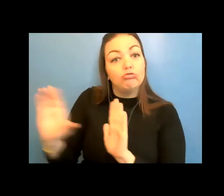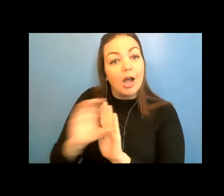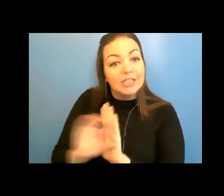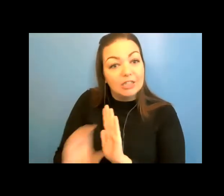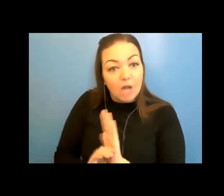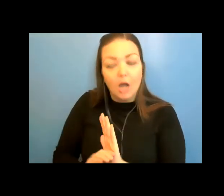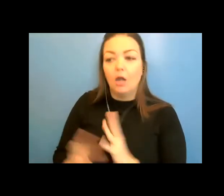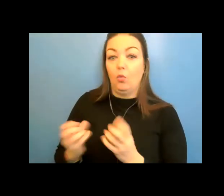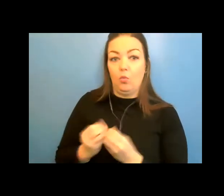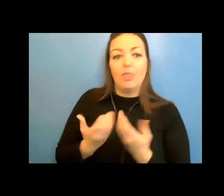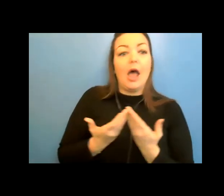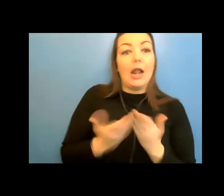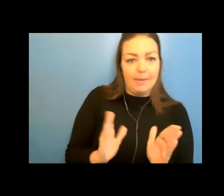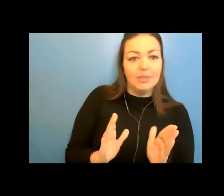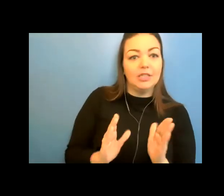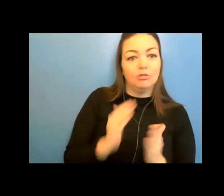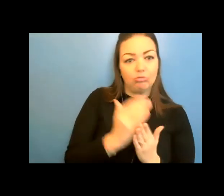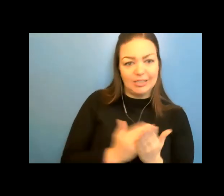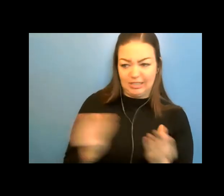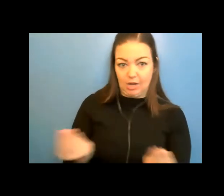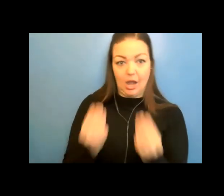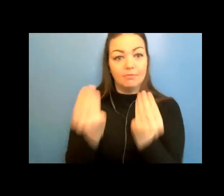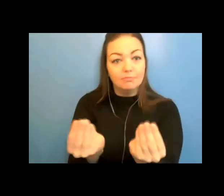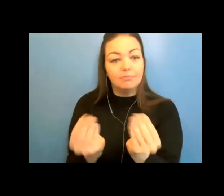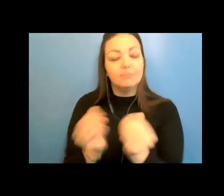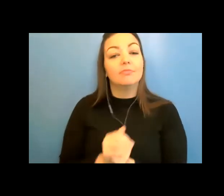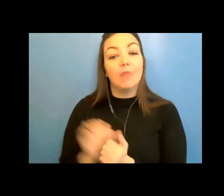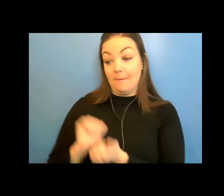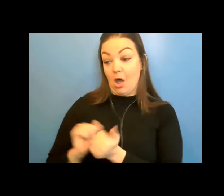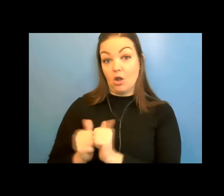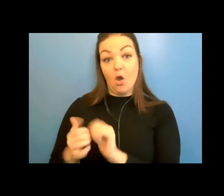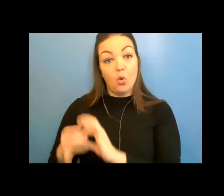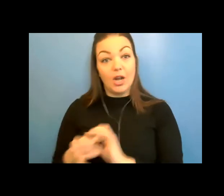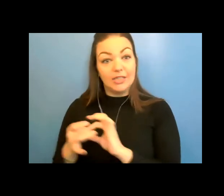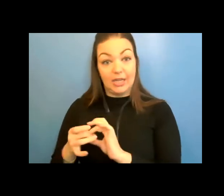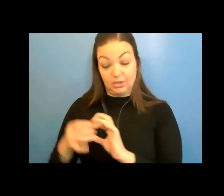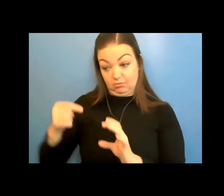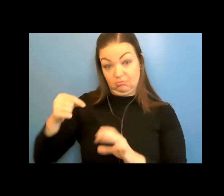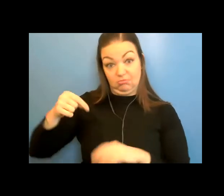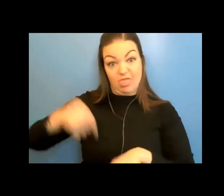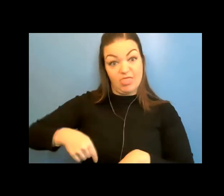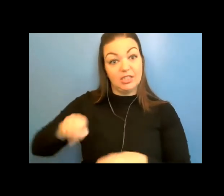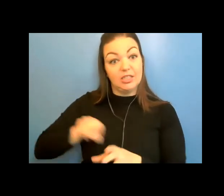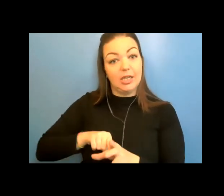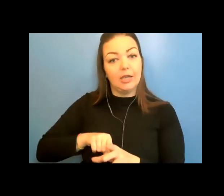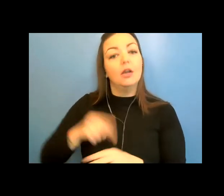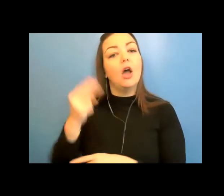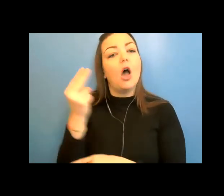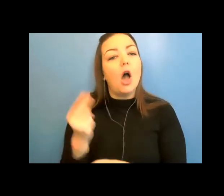Unlimited existing criteria. Partner organisations for the main commissions this time round include Arts